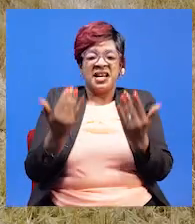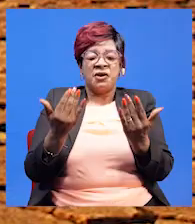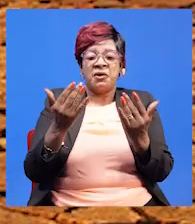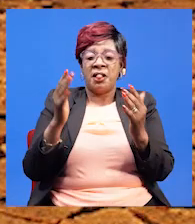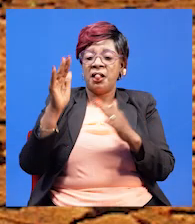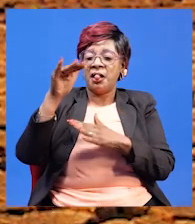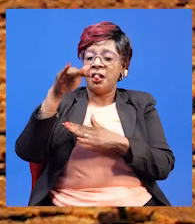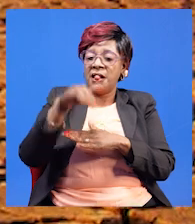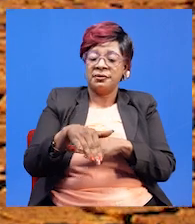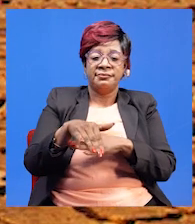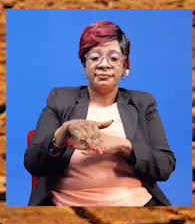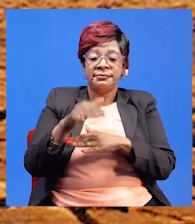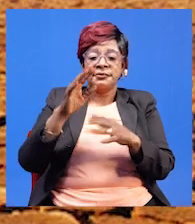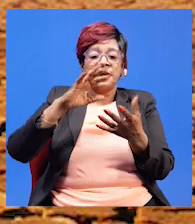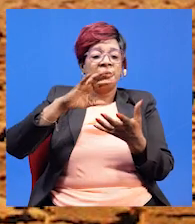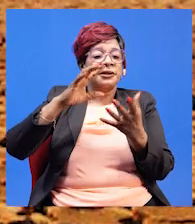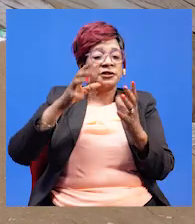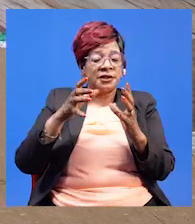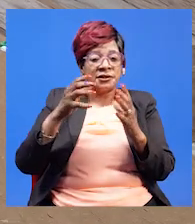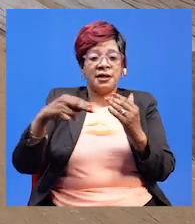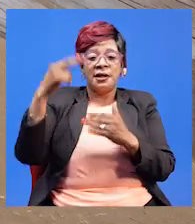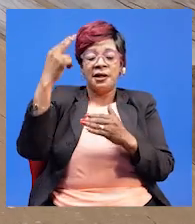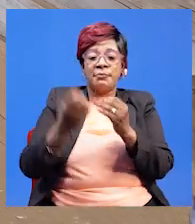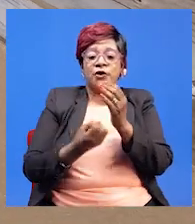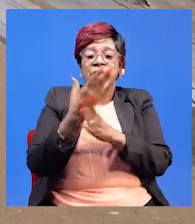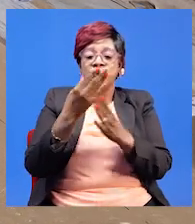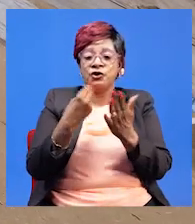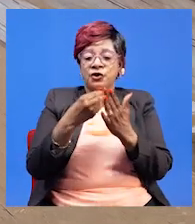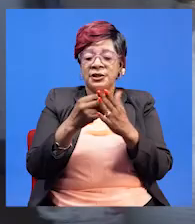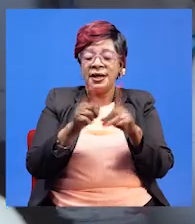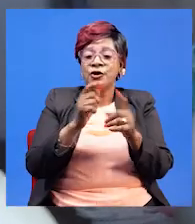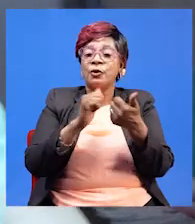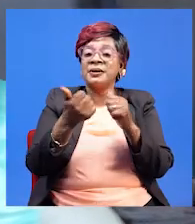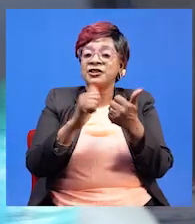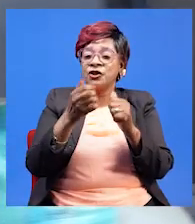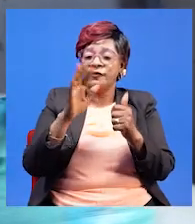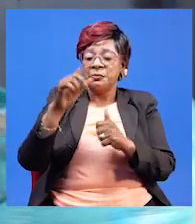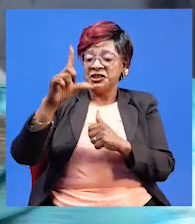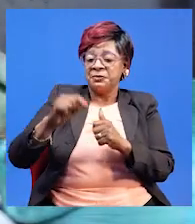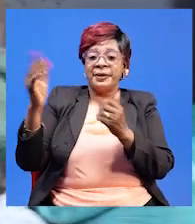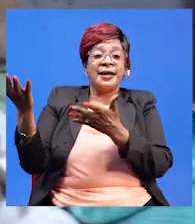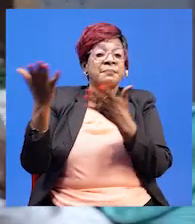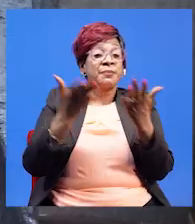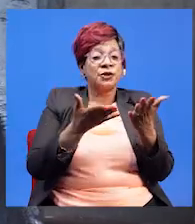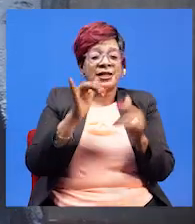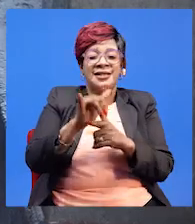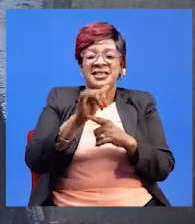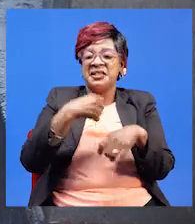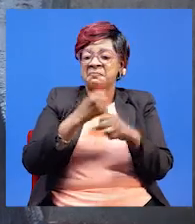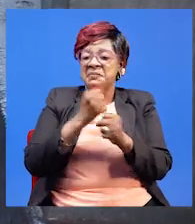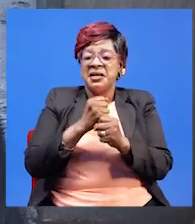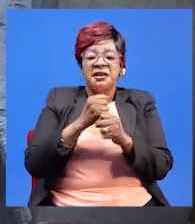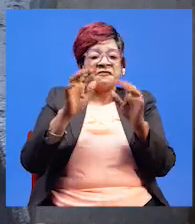shrunk. Climate change, high production costs, and competition from cheap imports have